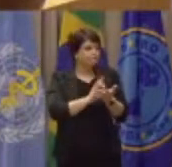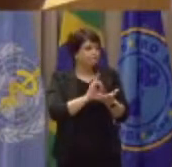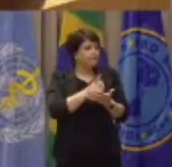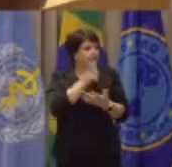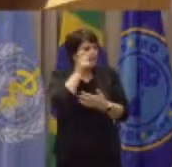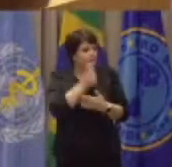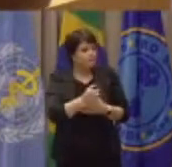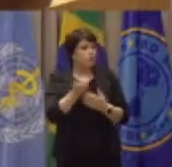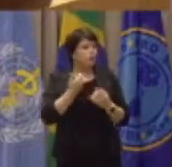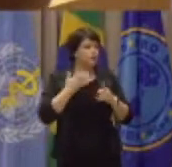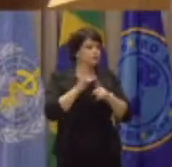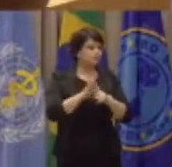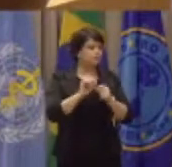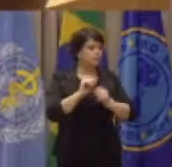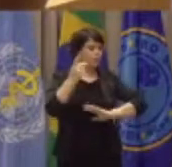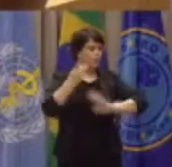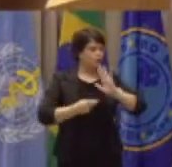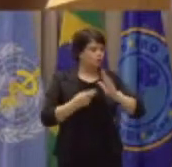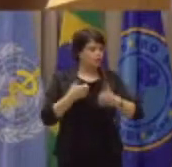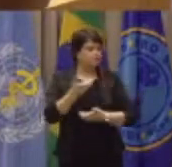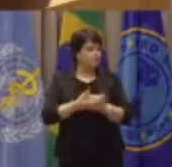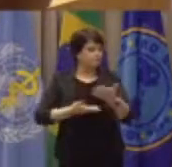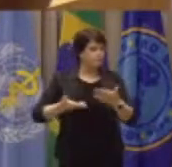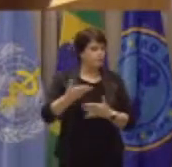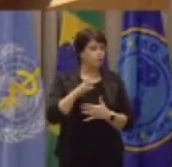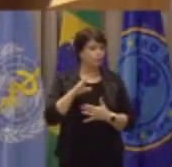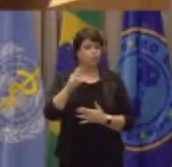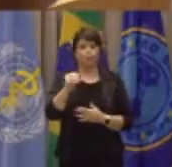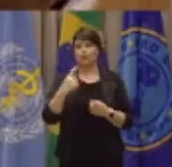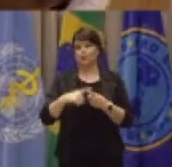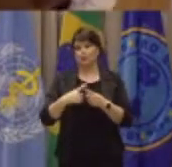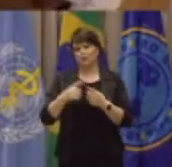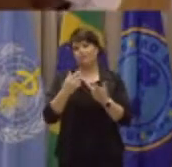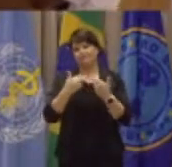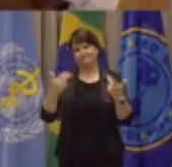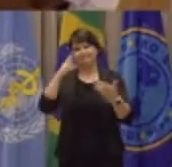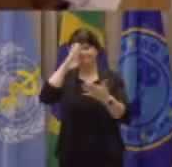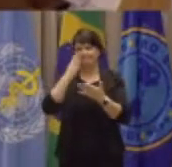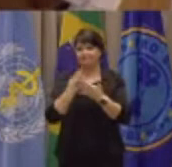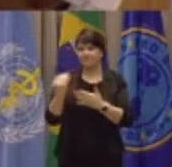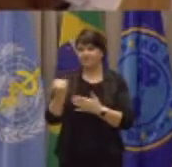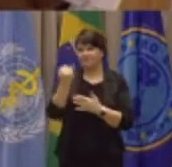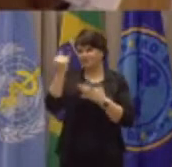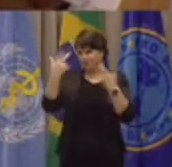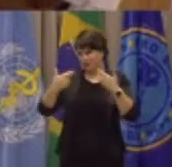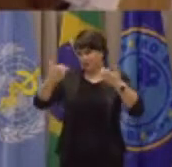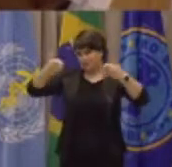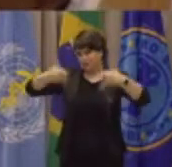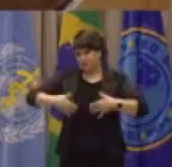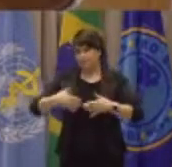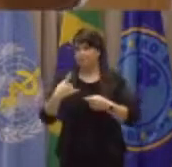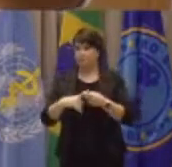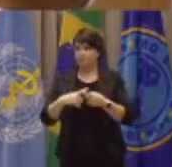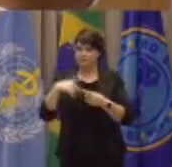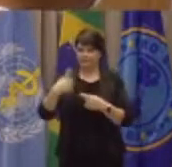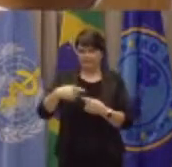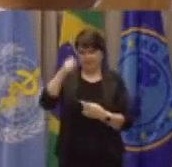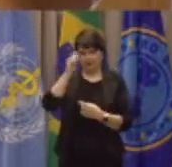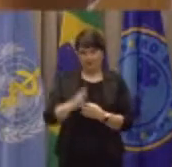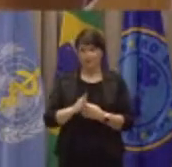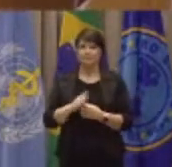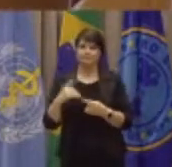and accept, and I said that we are very interested to see this project. And one thing that